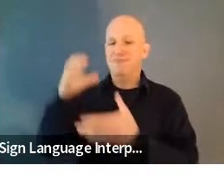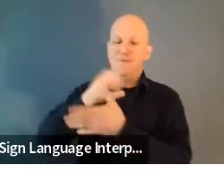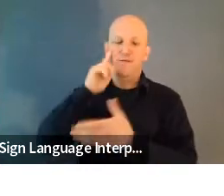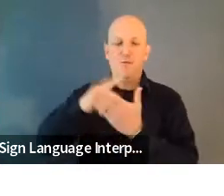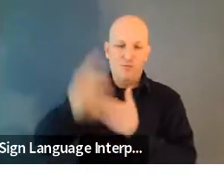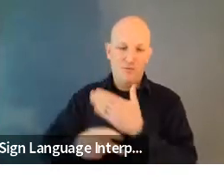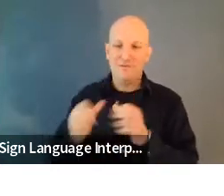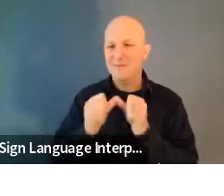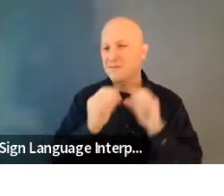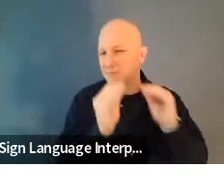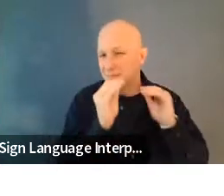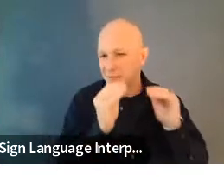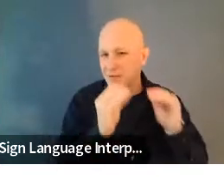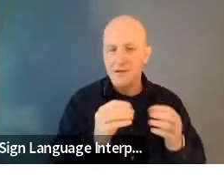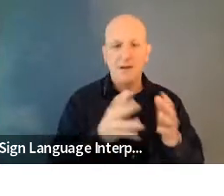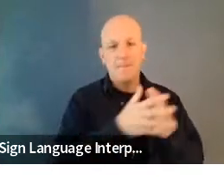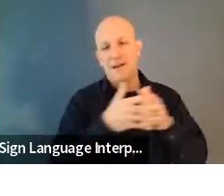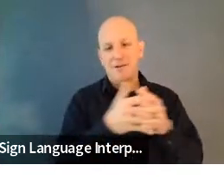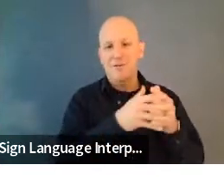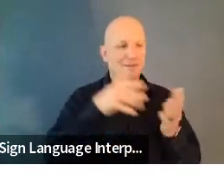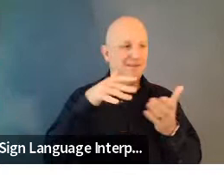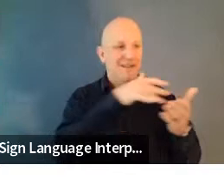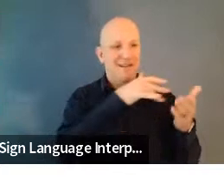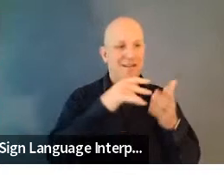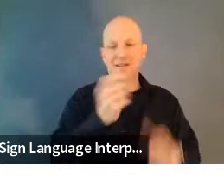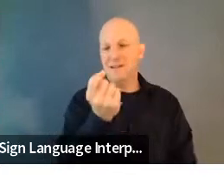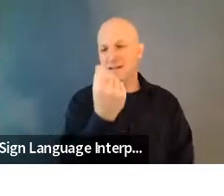the American Studies 11 Law and Democracy course for the program.